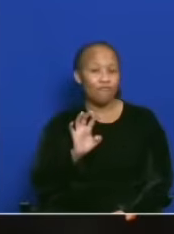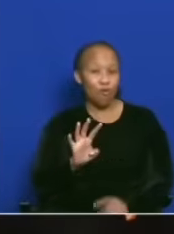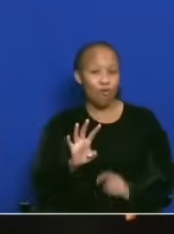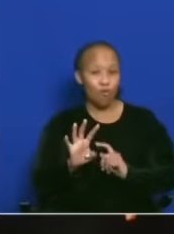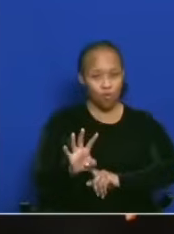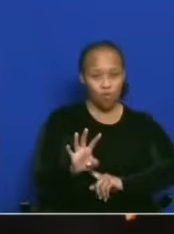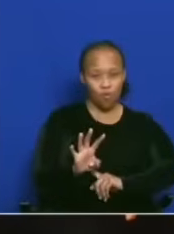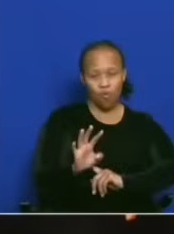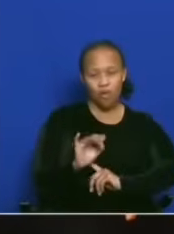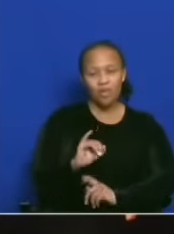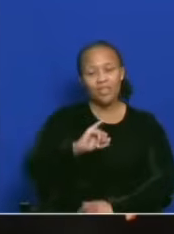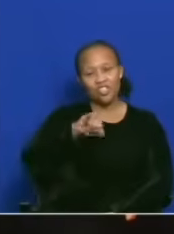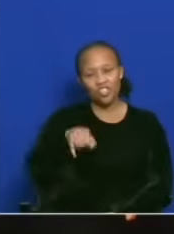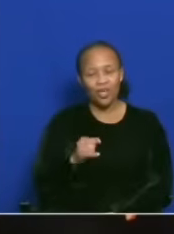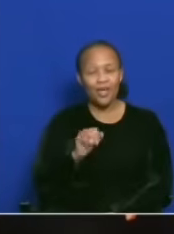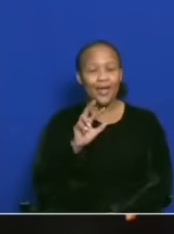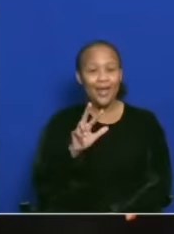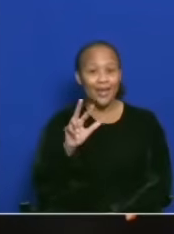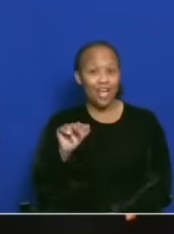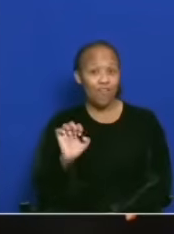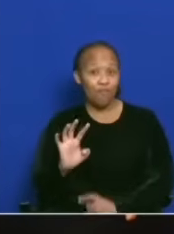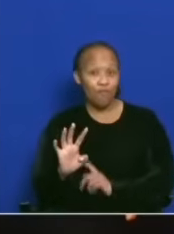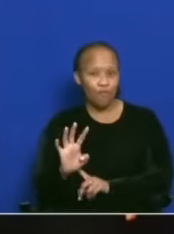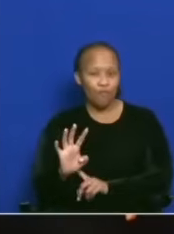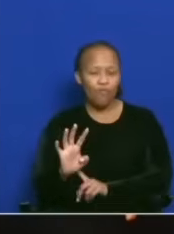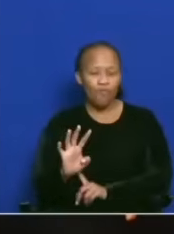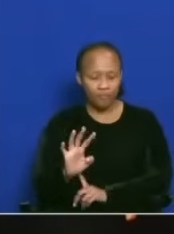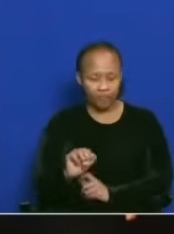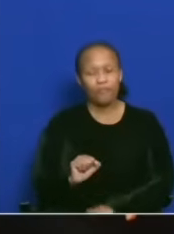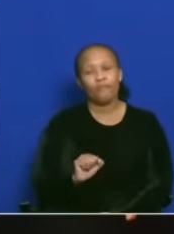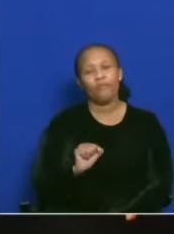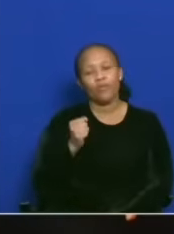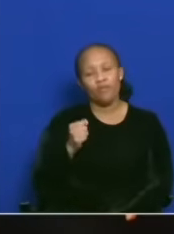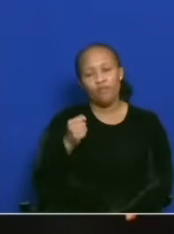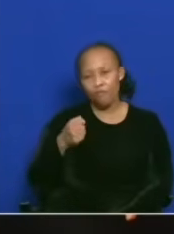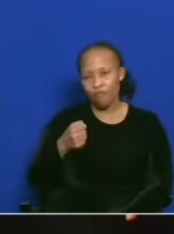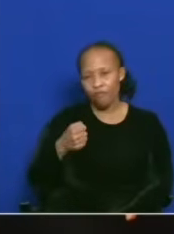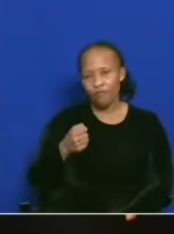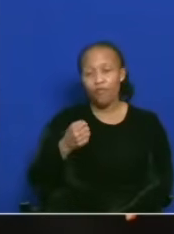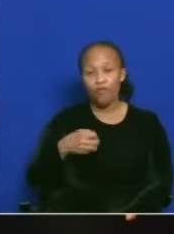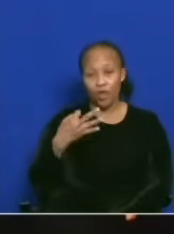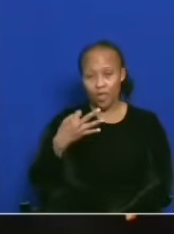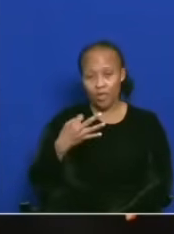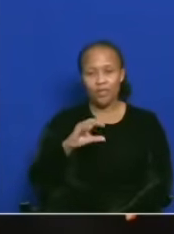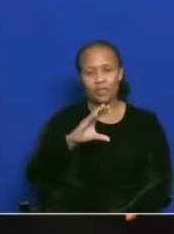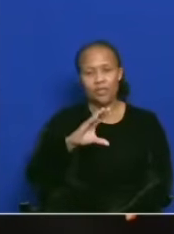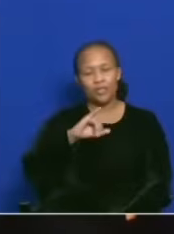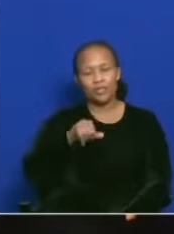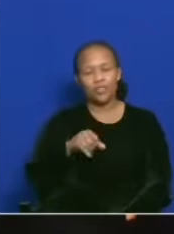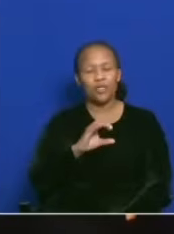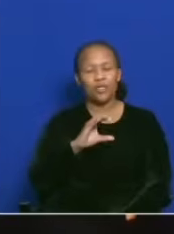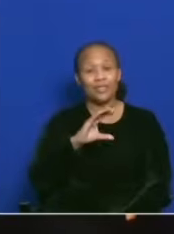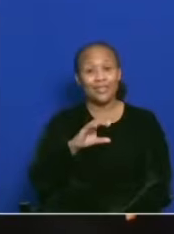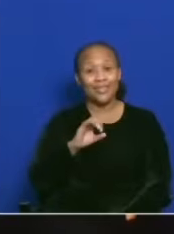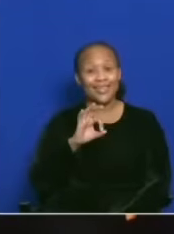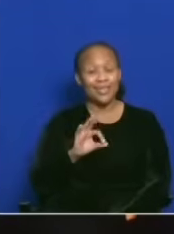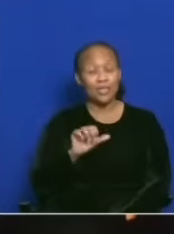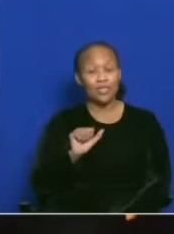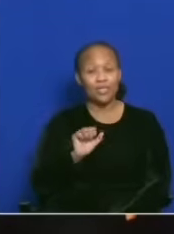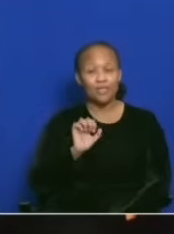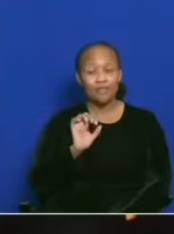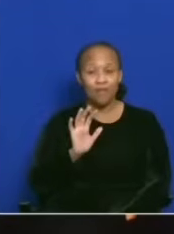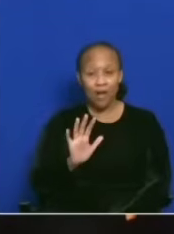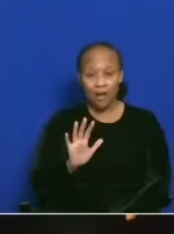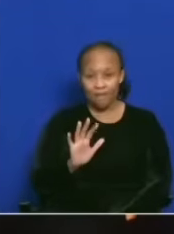form. The third is CJC 365, and that's the company